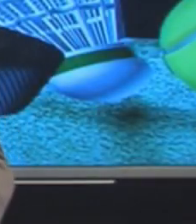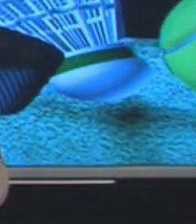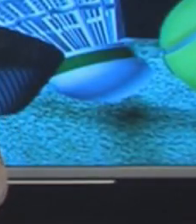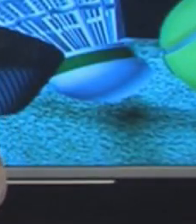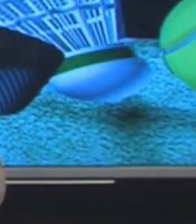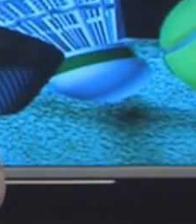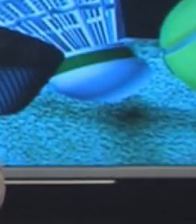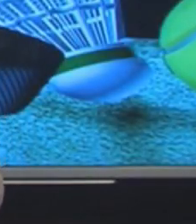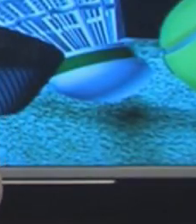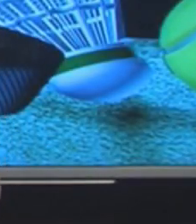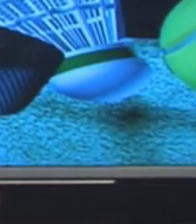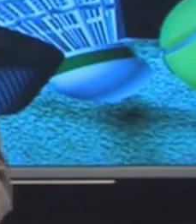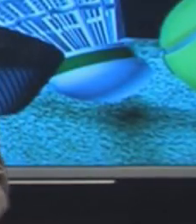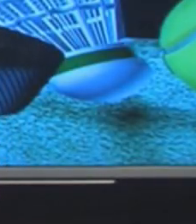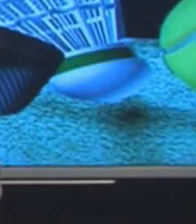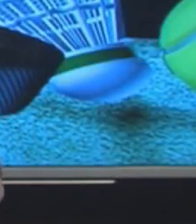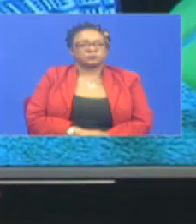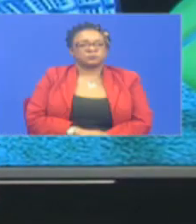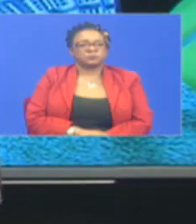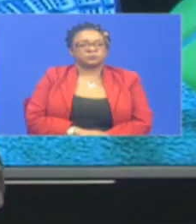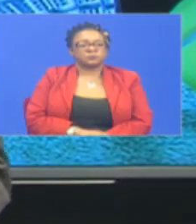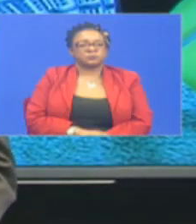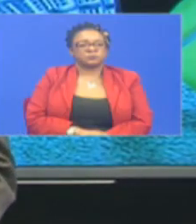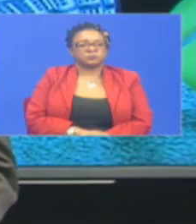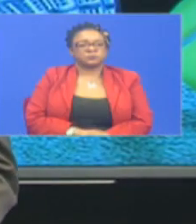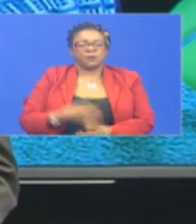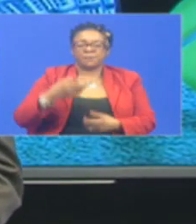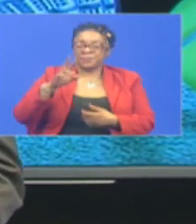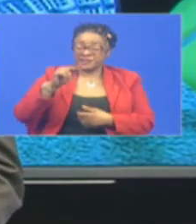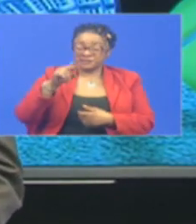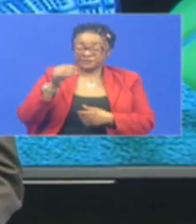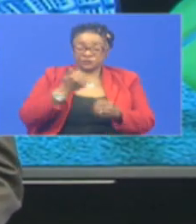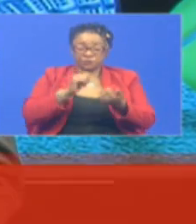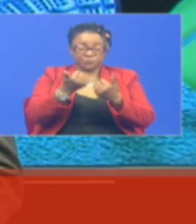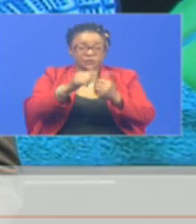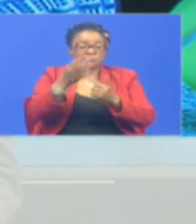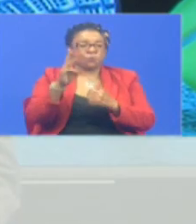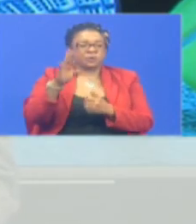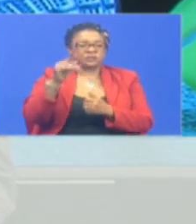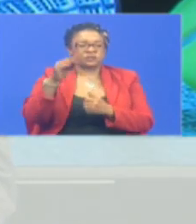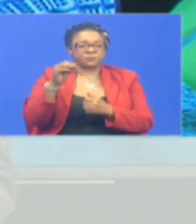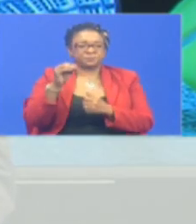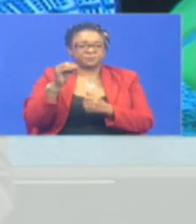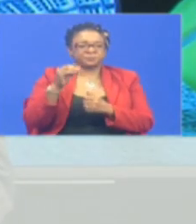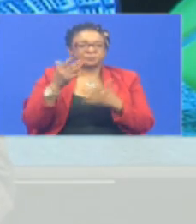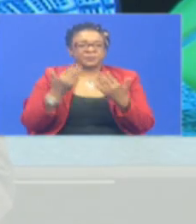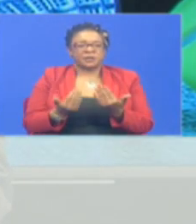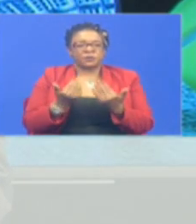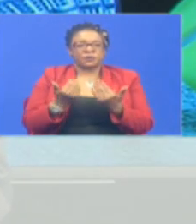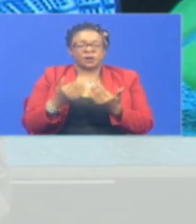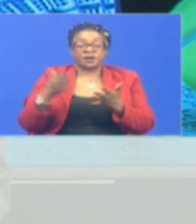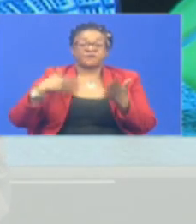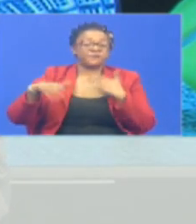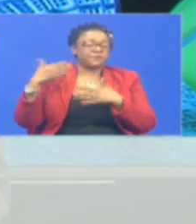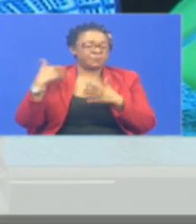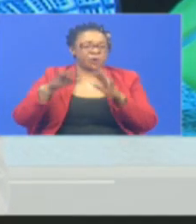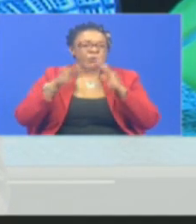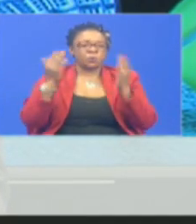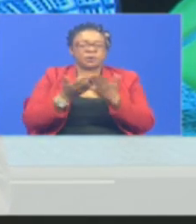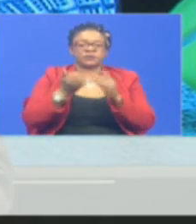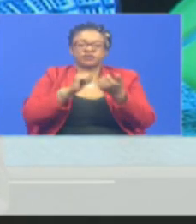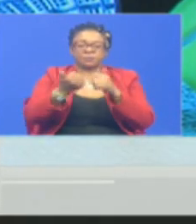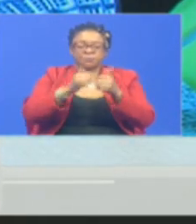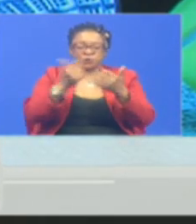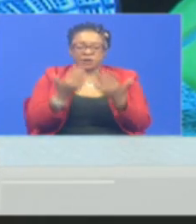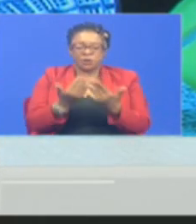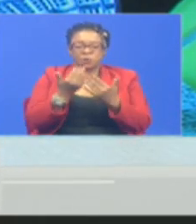Welcome to NTV Sport. I'm Watson Karuma. Reigning Olympic gold medalists, current and former world champions will be in action